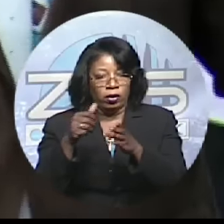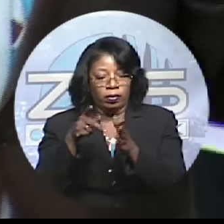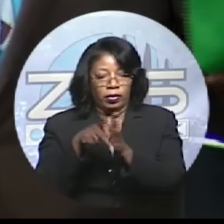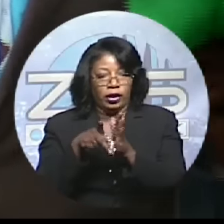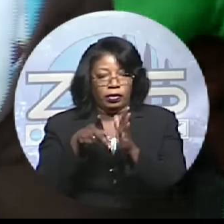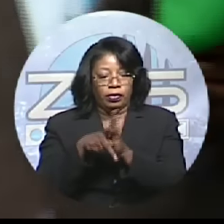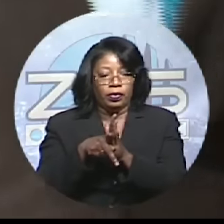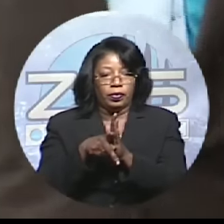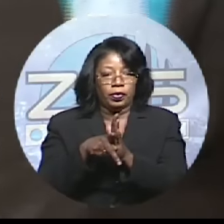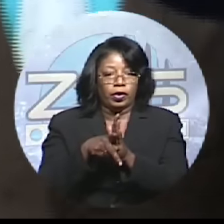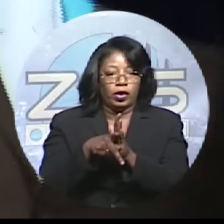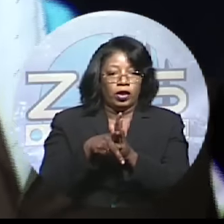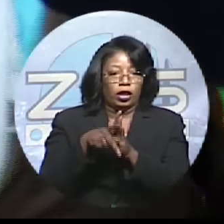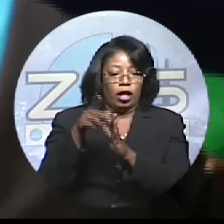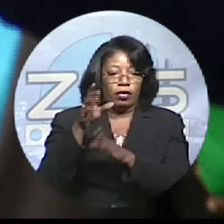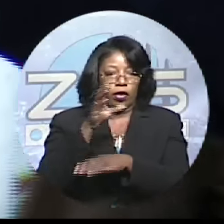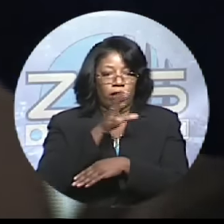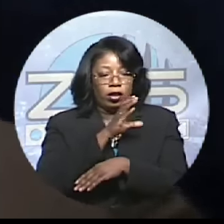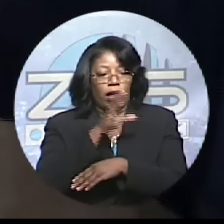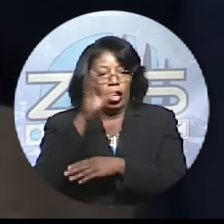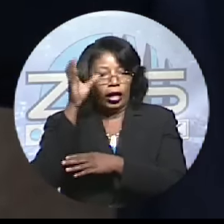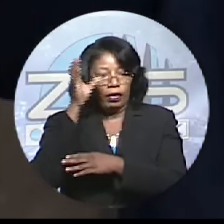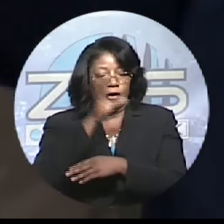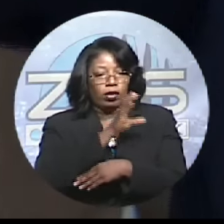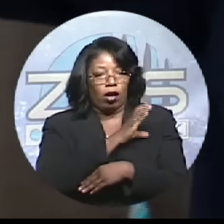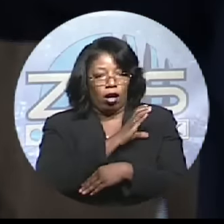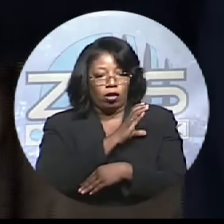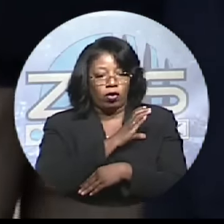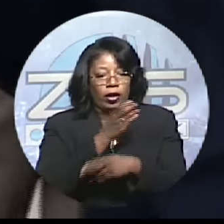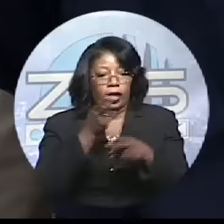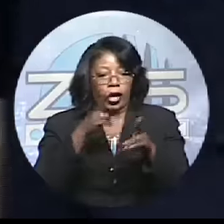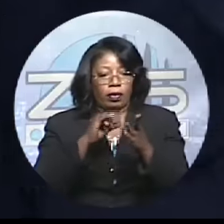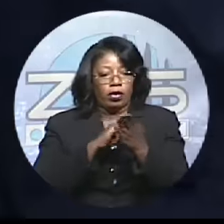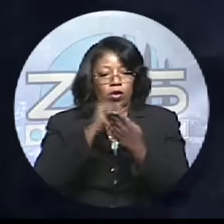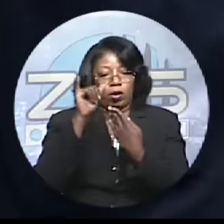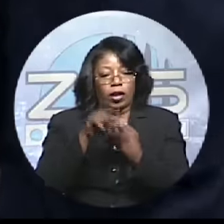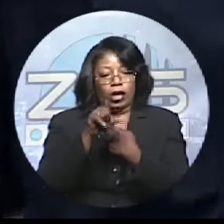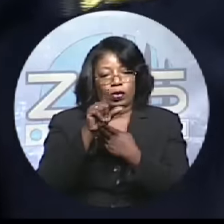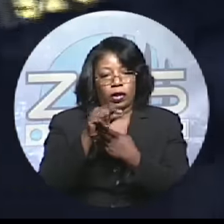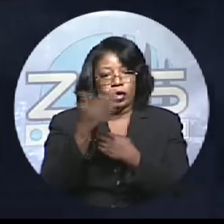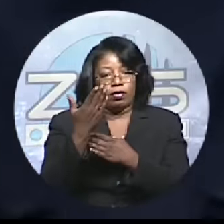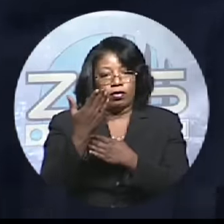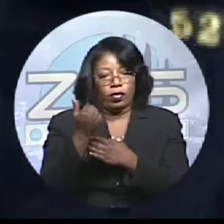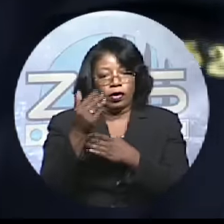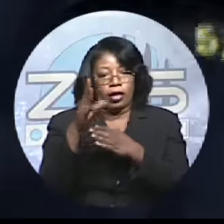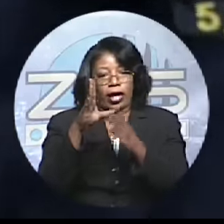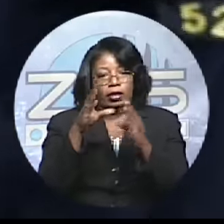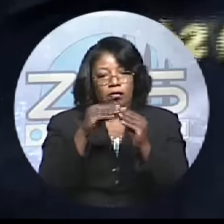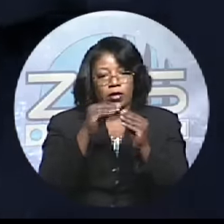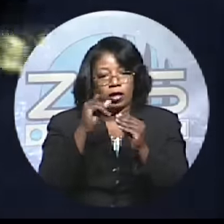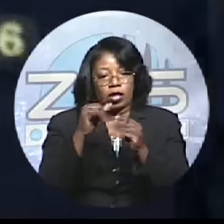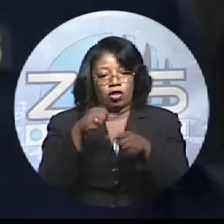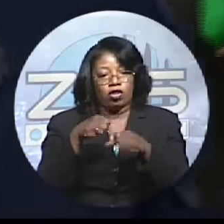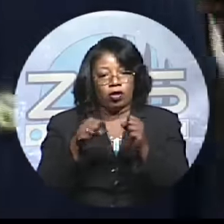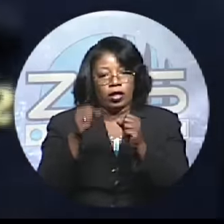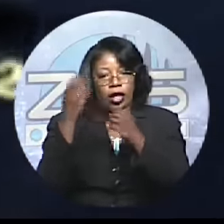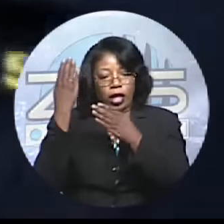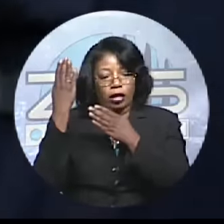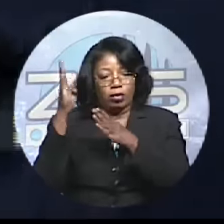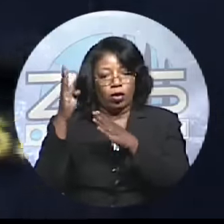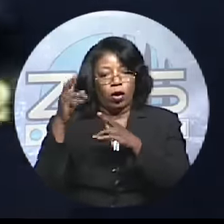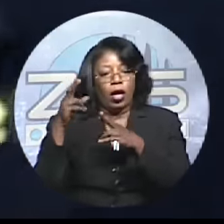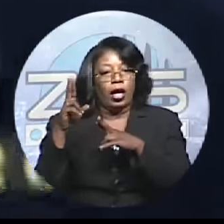Cartwright and attempted murder of Marcelo McKenzie, which occurred on July 26, 2015 at Meeting Street and Blue Hill Road. In the